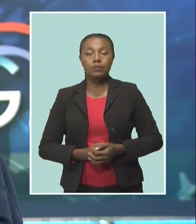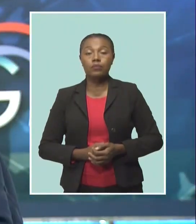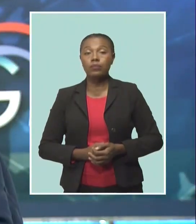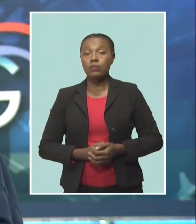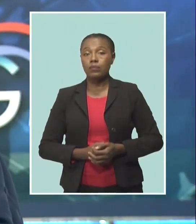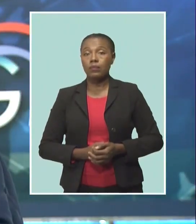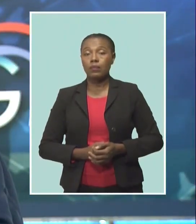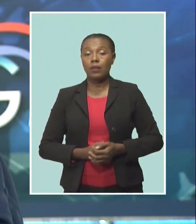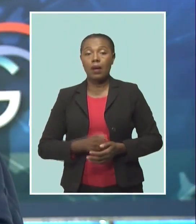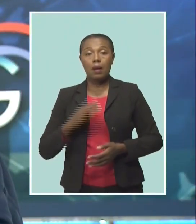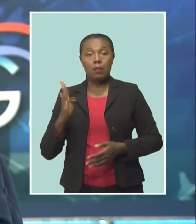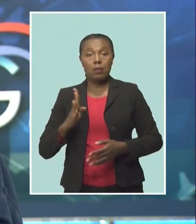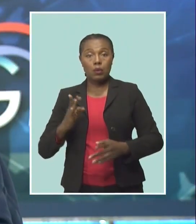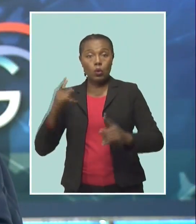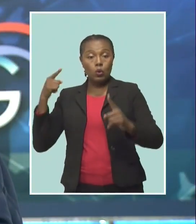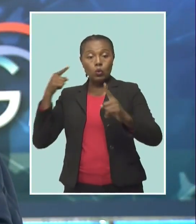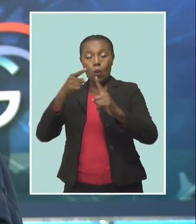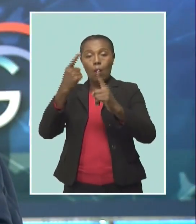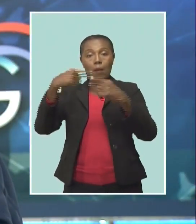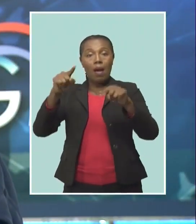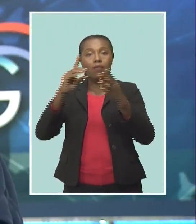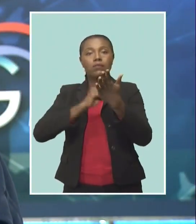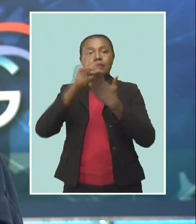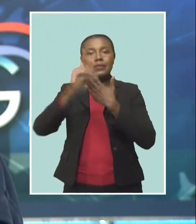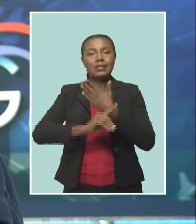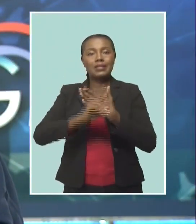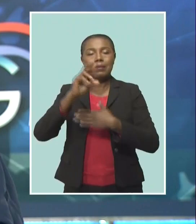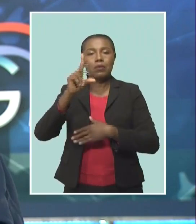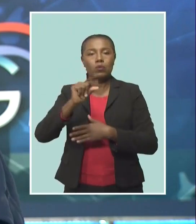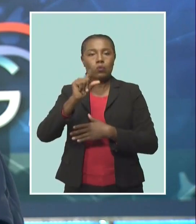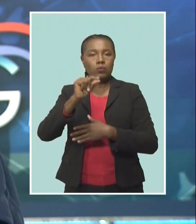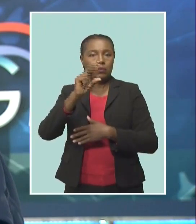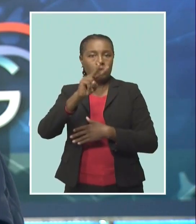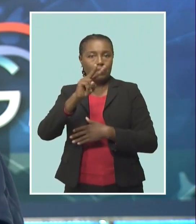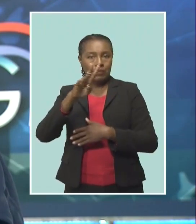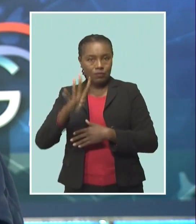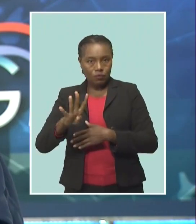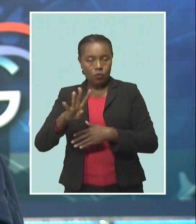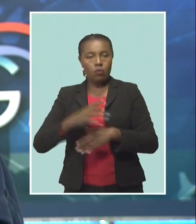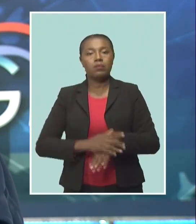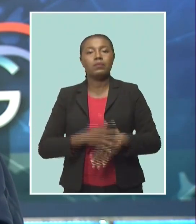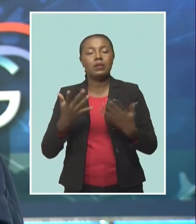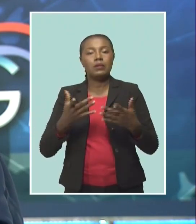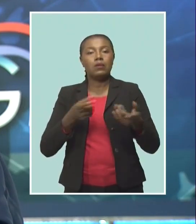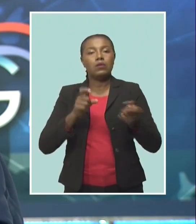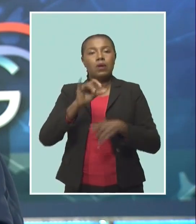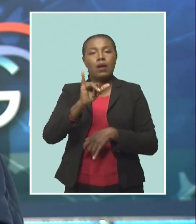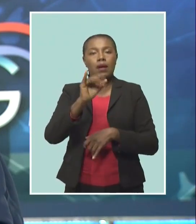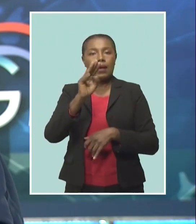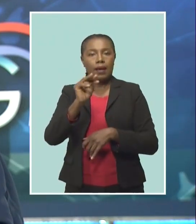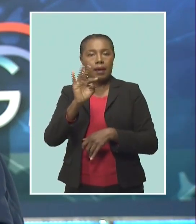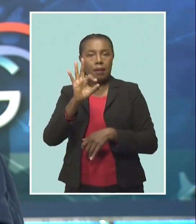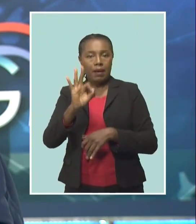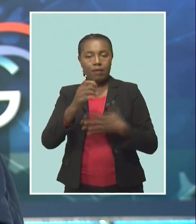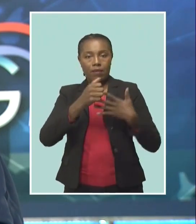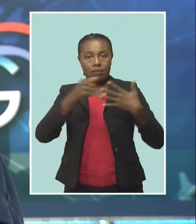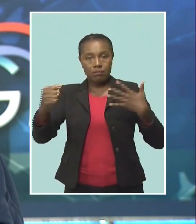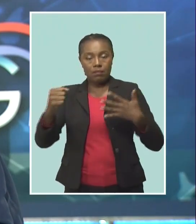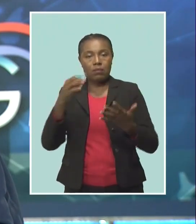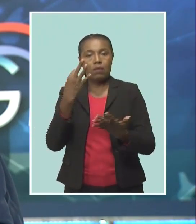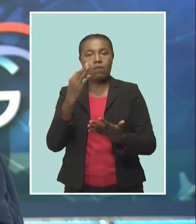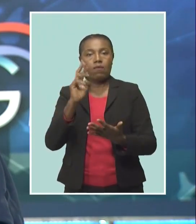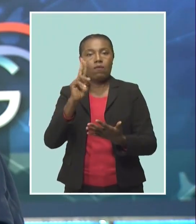Barbados has met its targets for the end of December 2024 under the International Monetary Fund's Extended